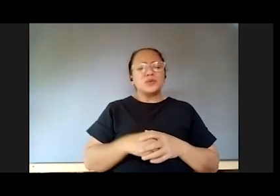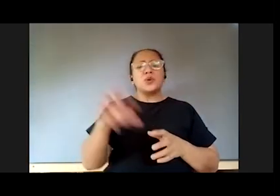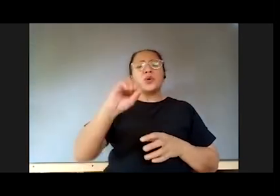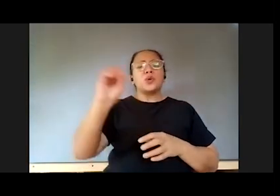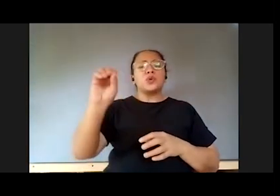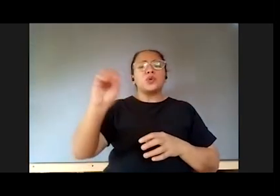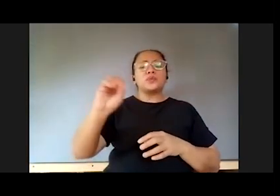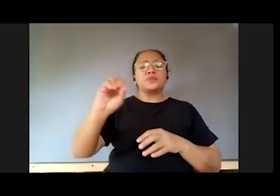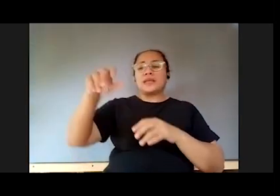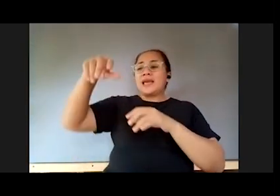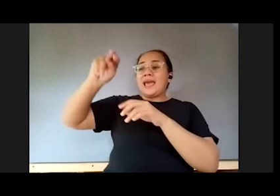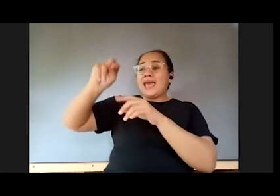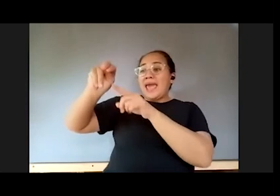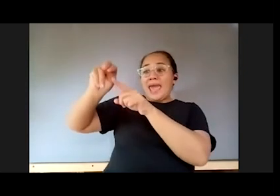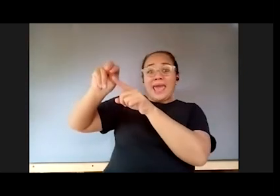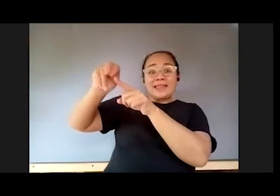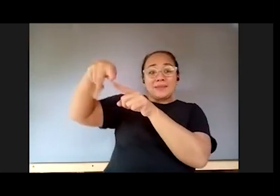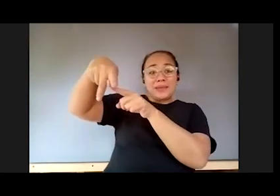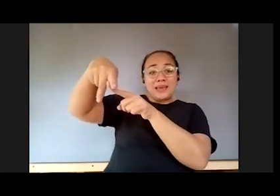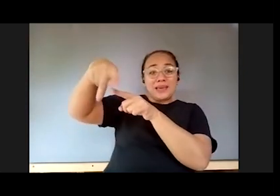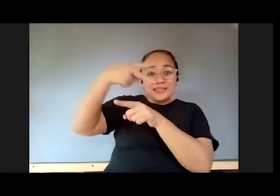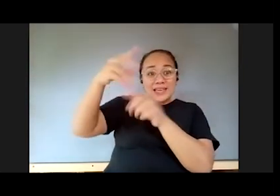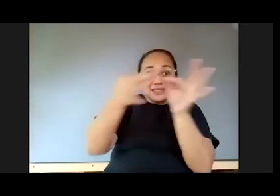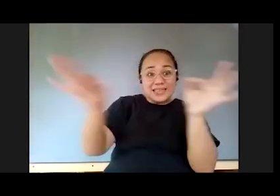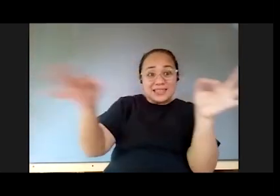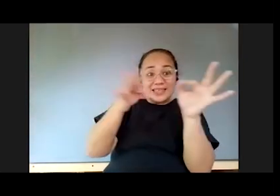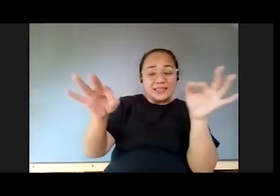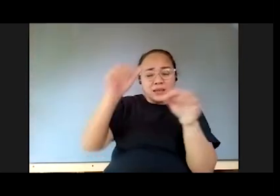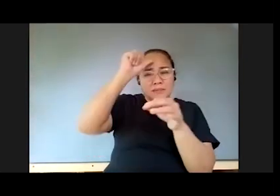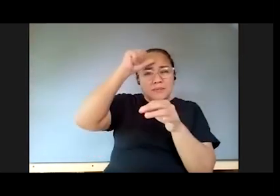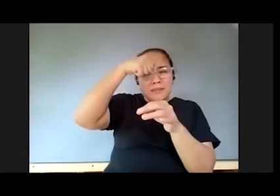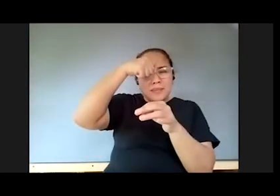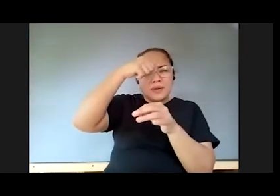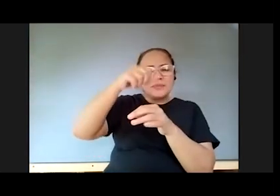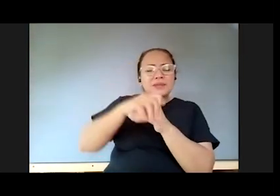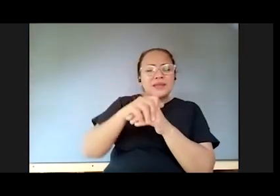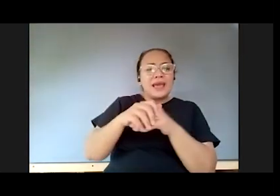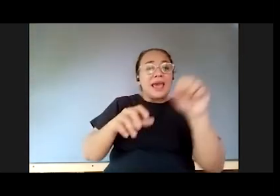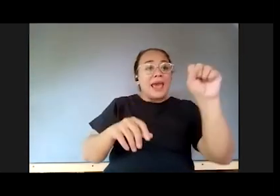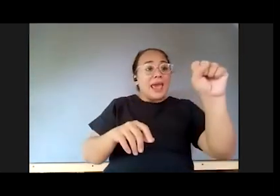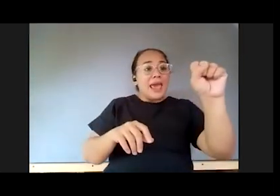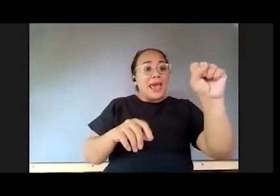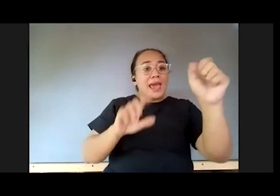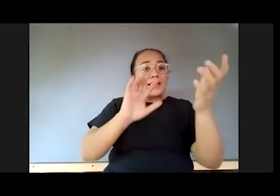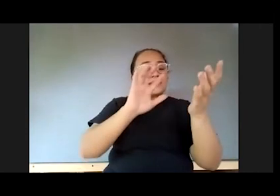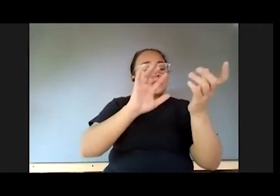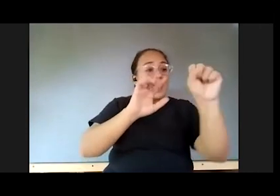You see the sentence. Do you remember S becomes NP plus VP? Do you remember